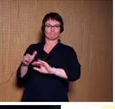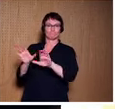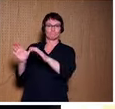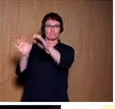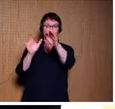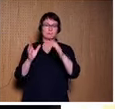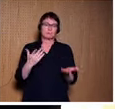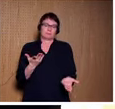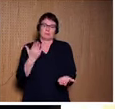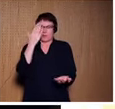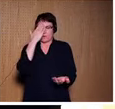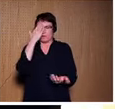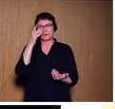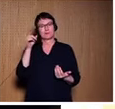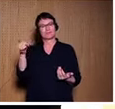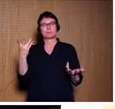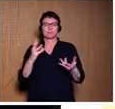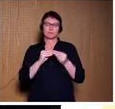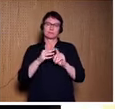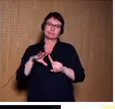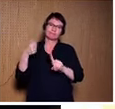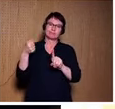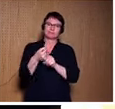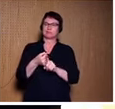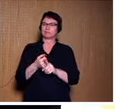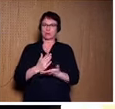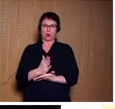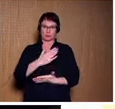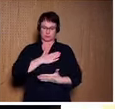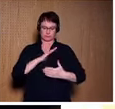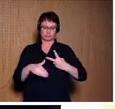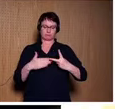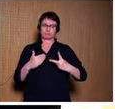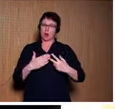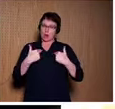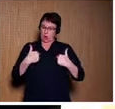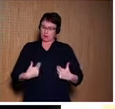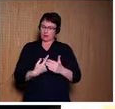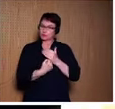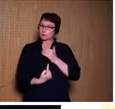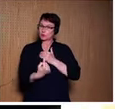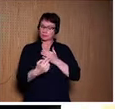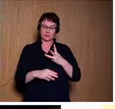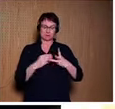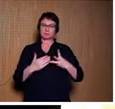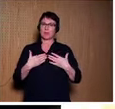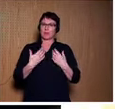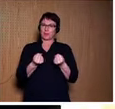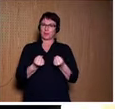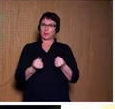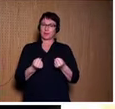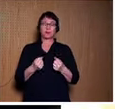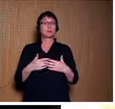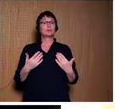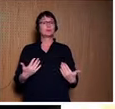situation affects rights, bodily autonomy, and health. So today's conversation